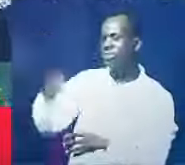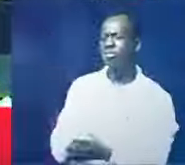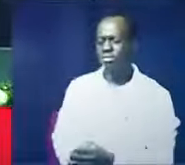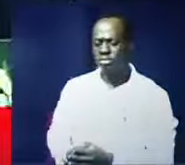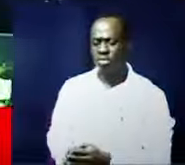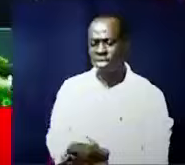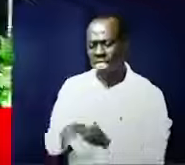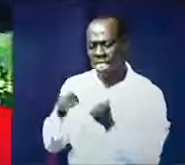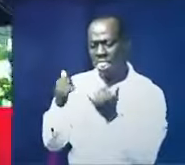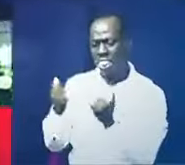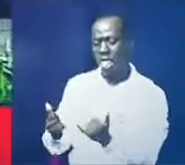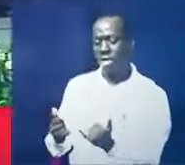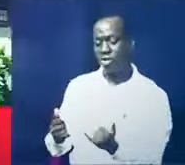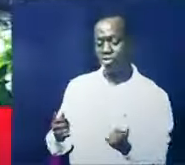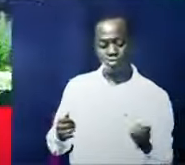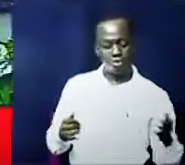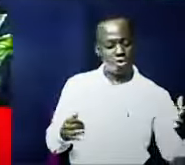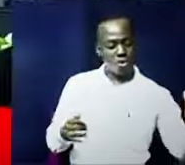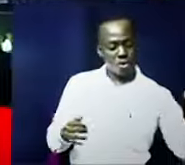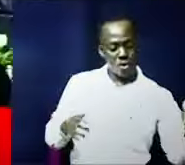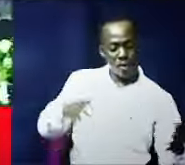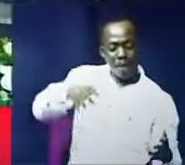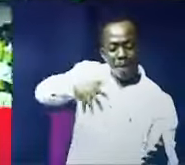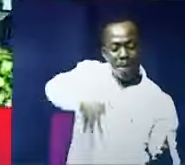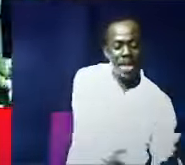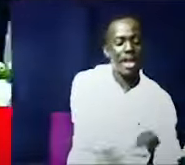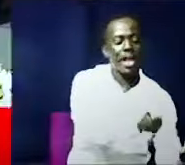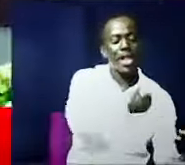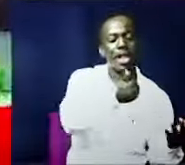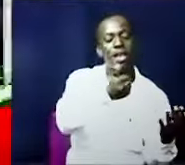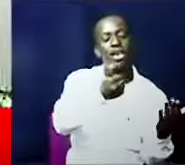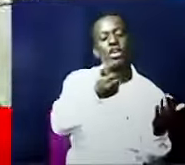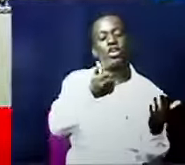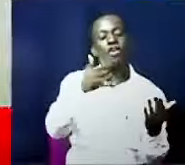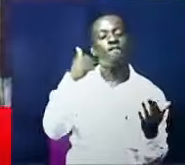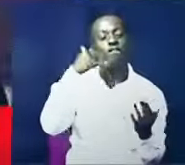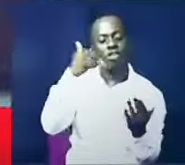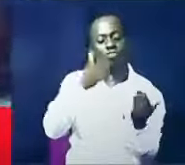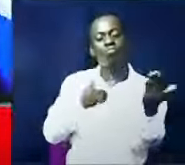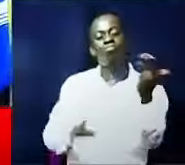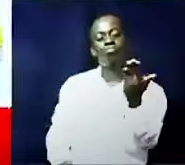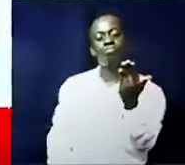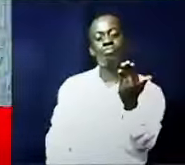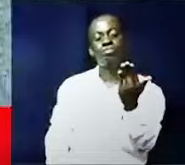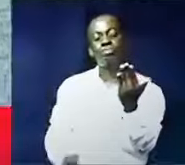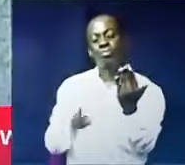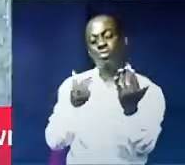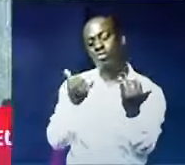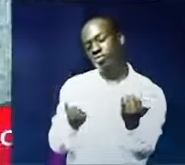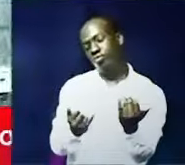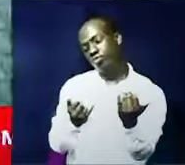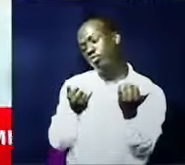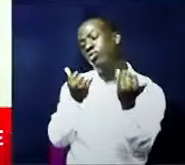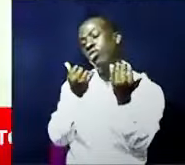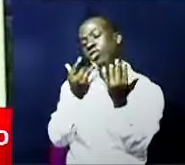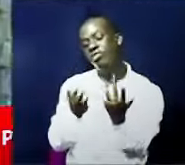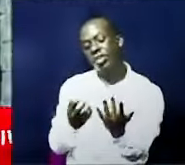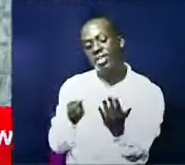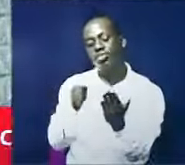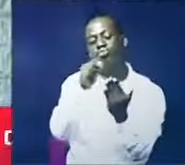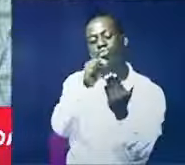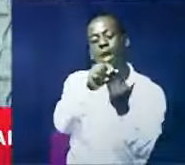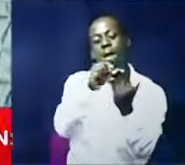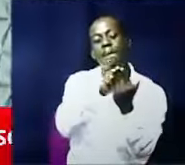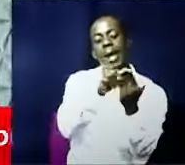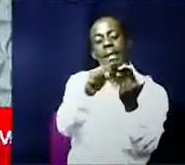WhatsApps. What you on phone, where is he? Well, they reply, WhatsApp. Their whole attention is taken from the Almighty. Well, you want to